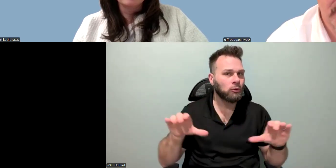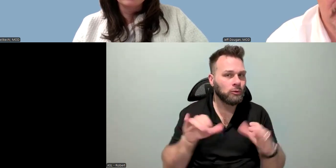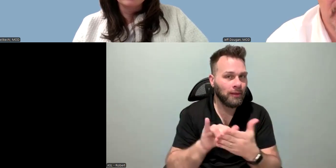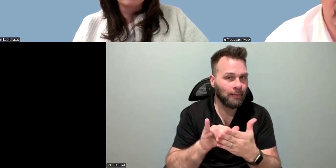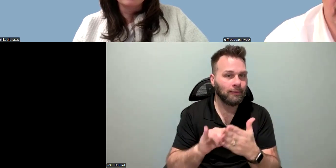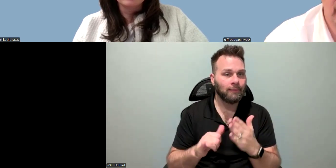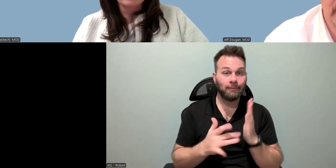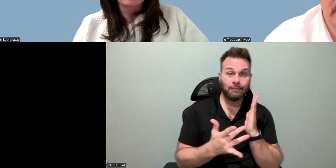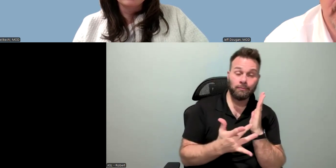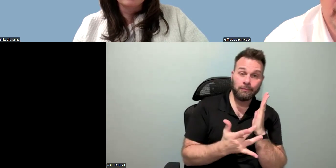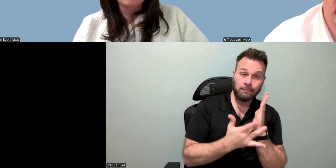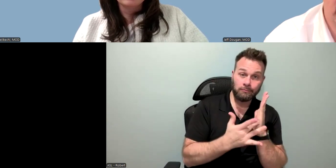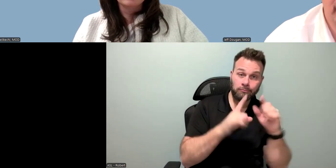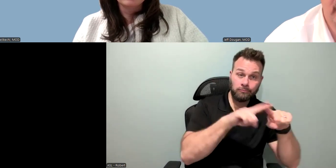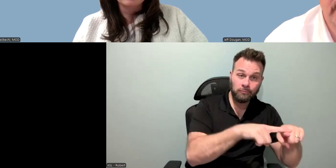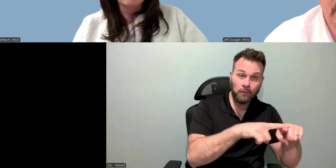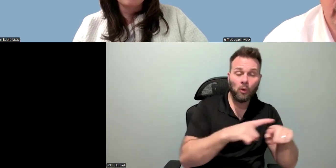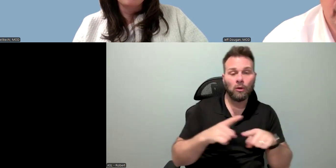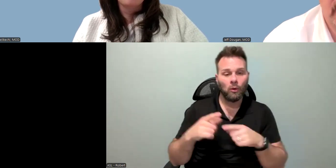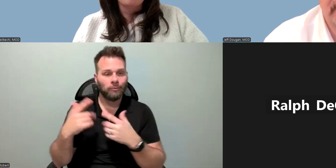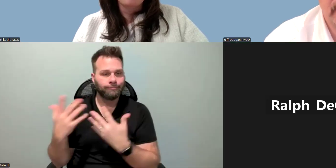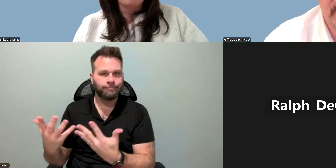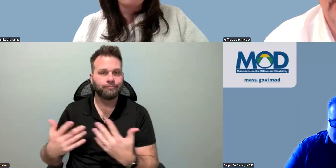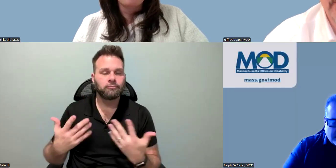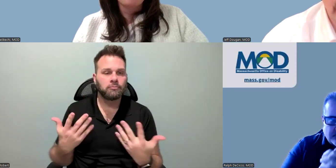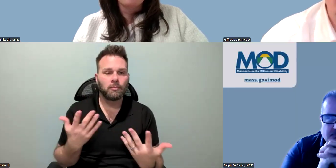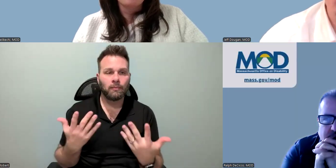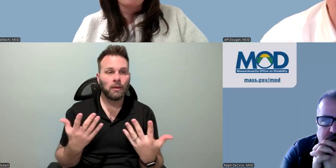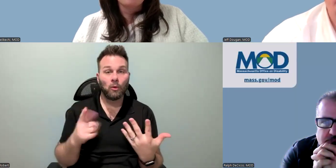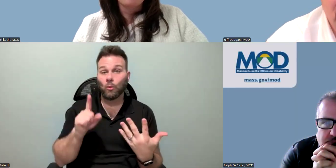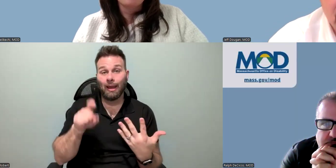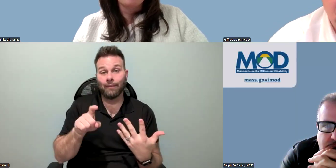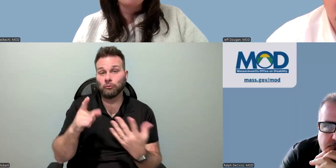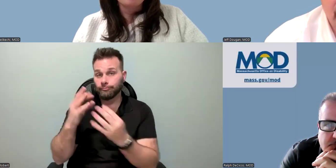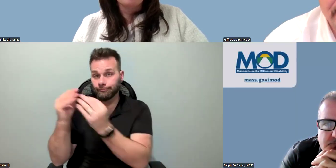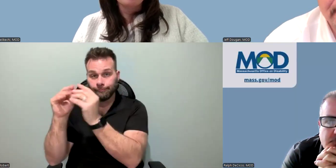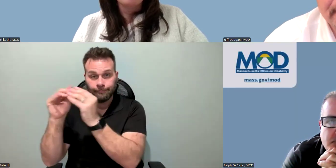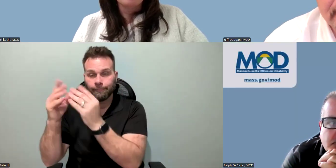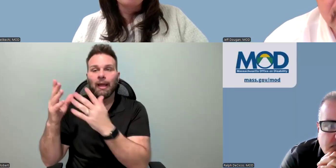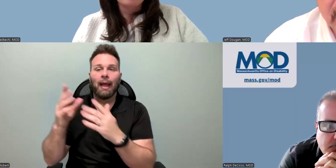technologically or programmatically. So we'll have to report back on that.